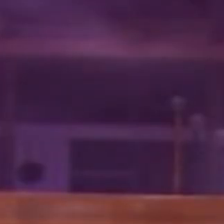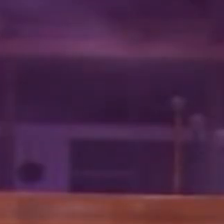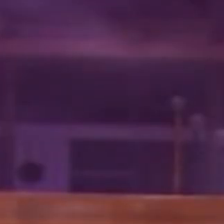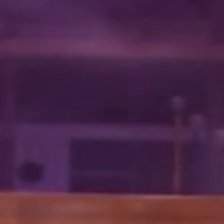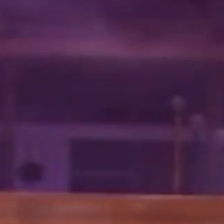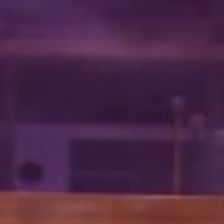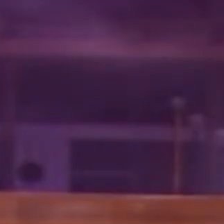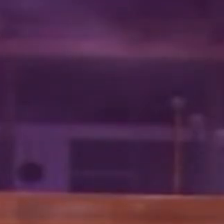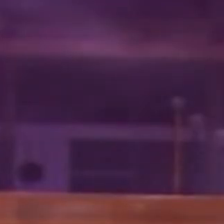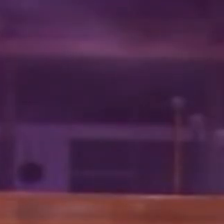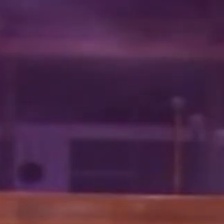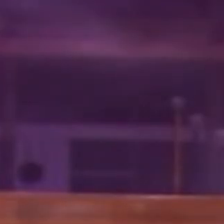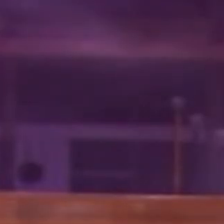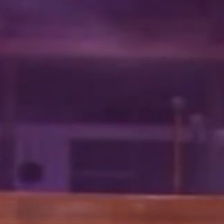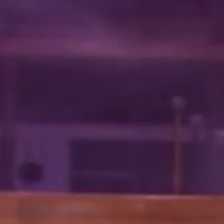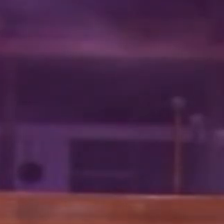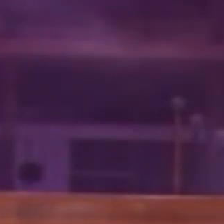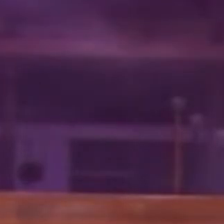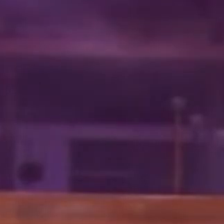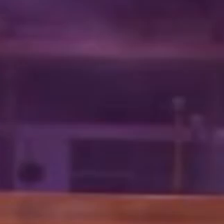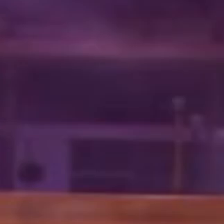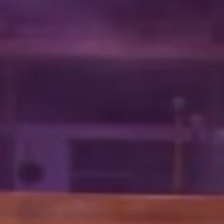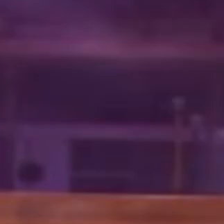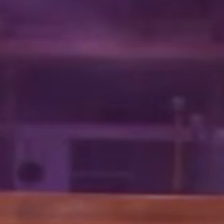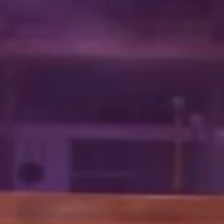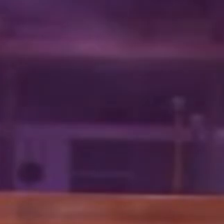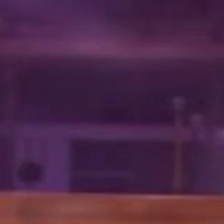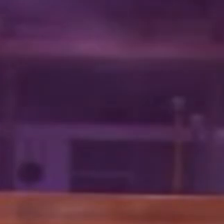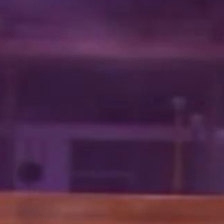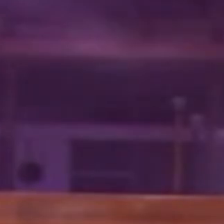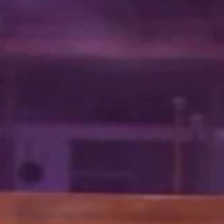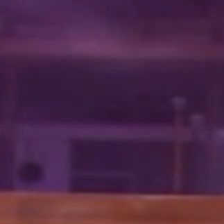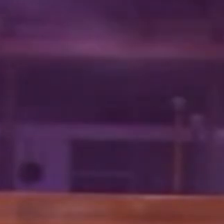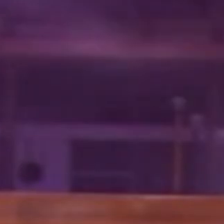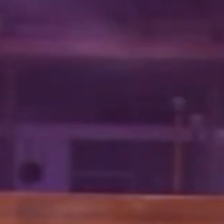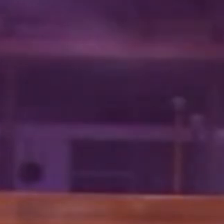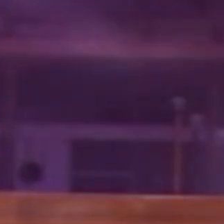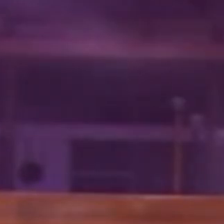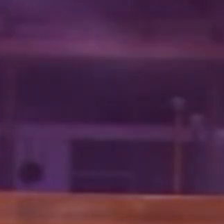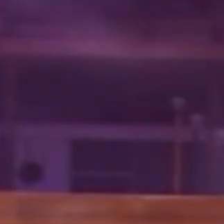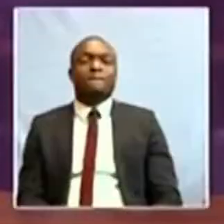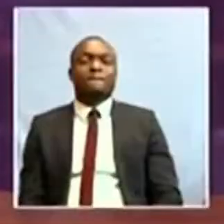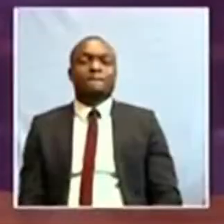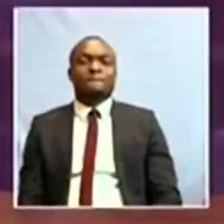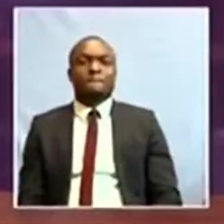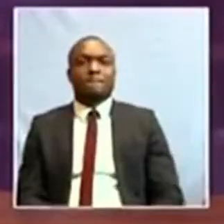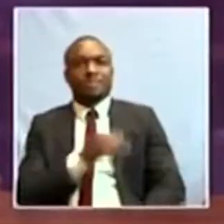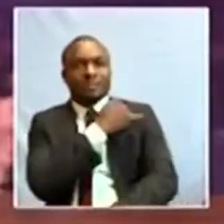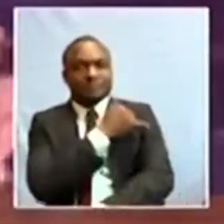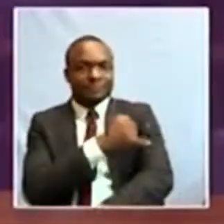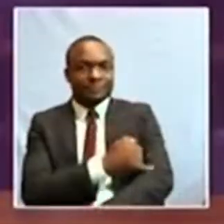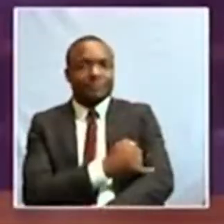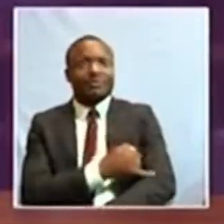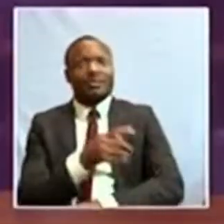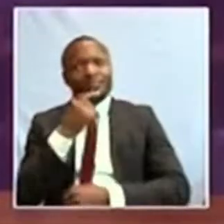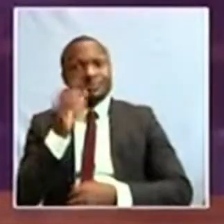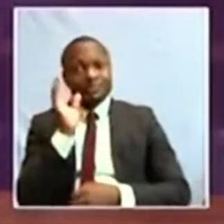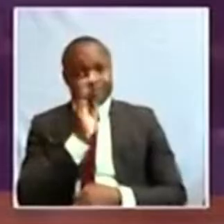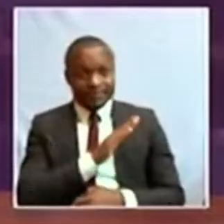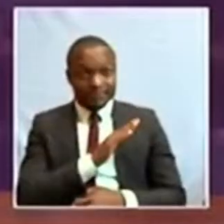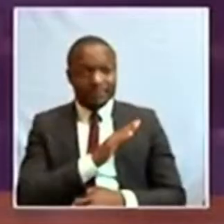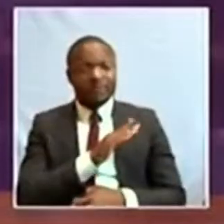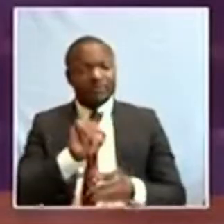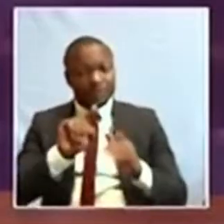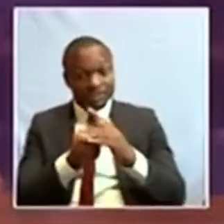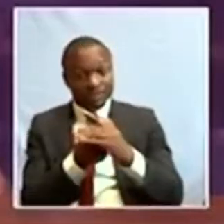authorities. And my sign language interpreter for today, I do have Chola Kauma and Jason Manda. Like I mentioned when